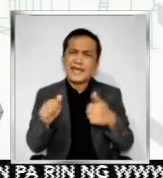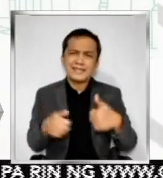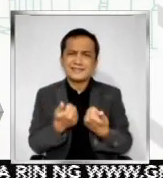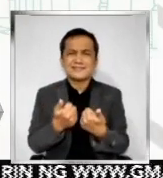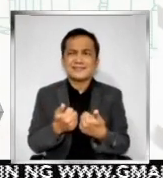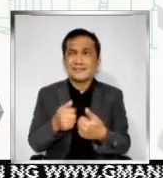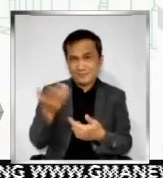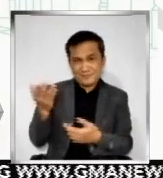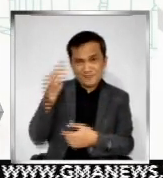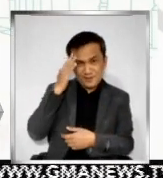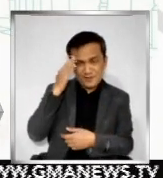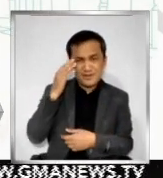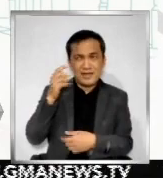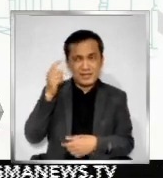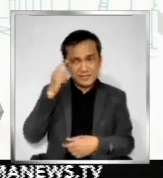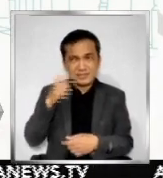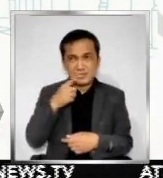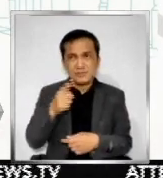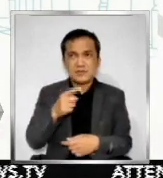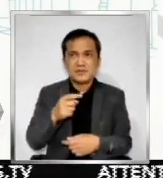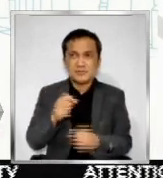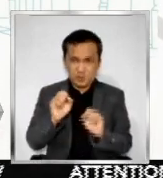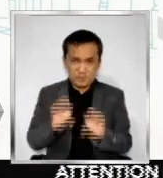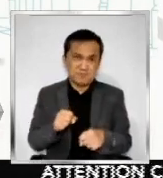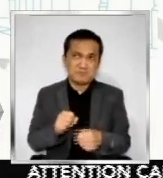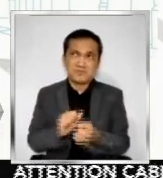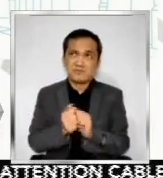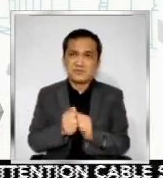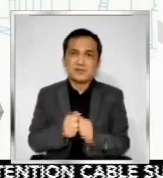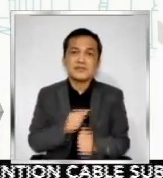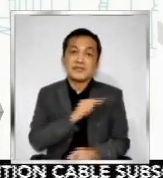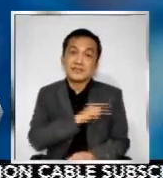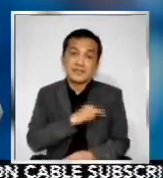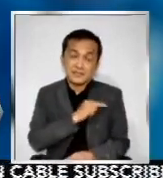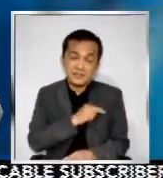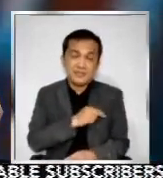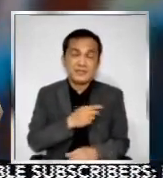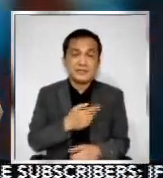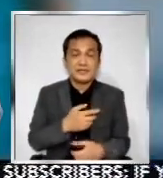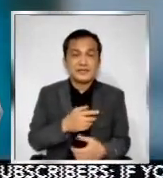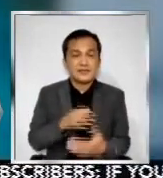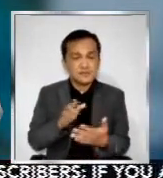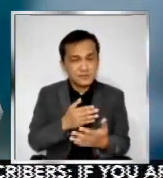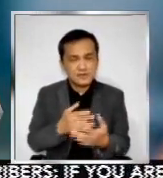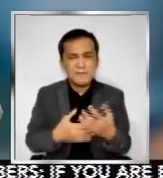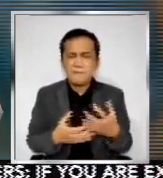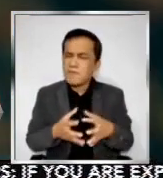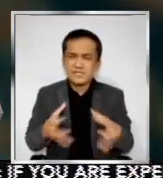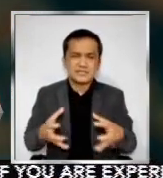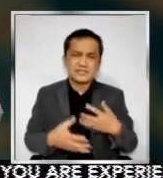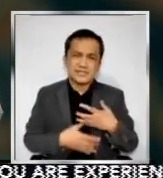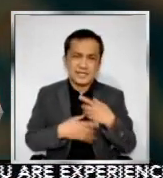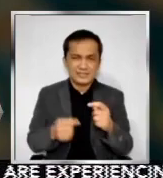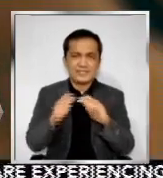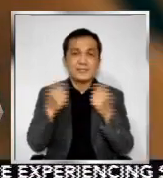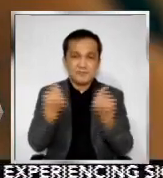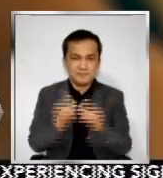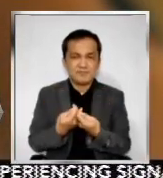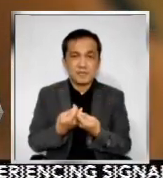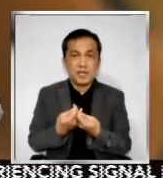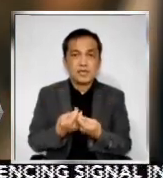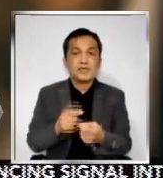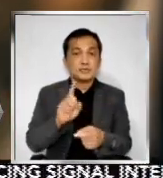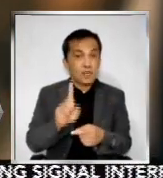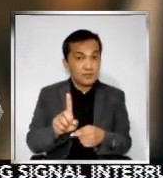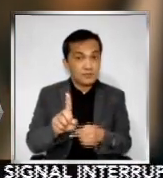I think it all felt very natural and I have so much trust in the team. Isang responsibilidad daw ang mga